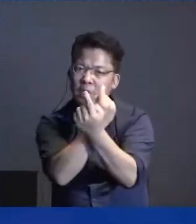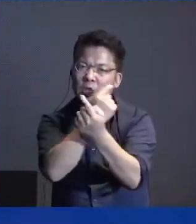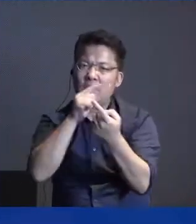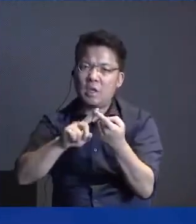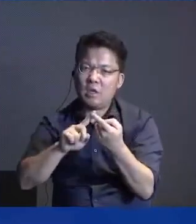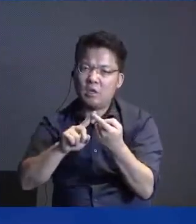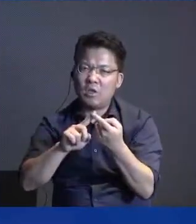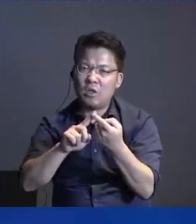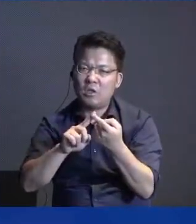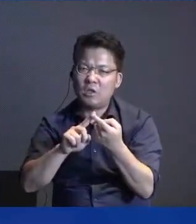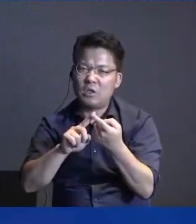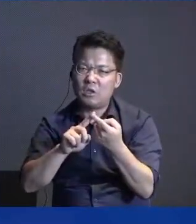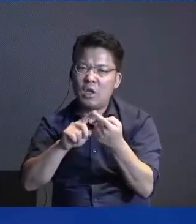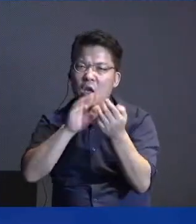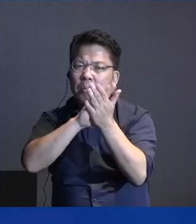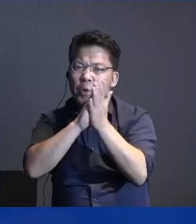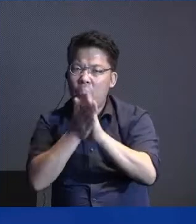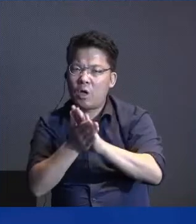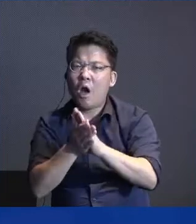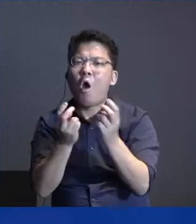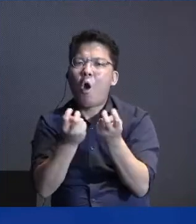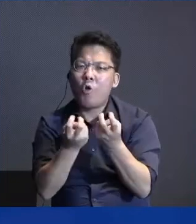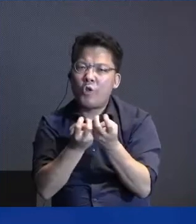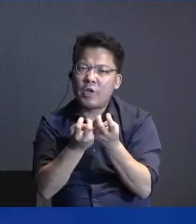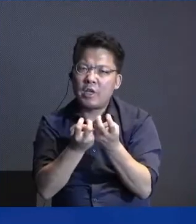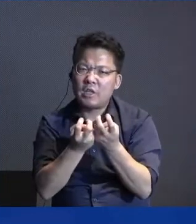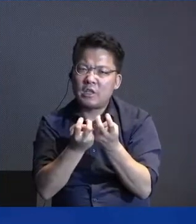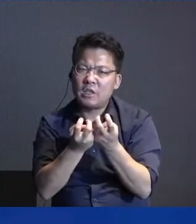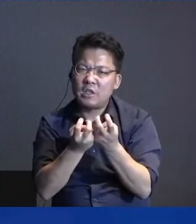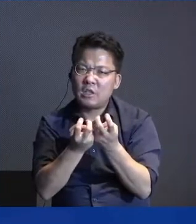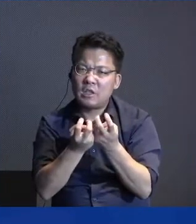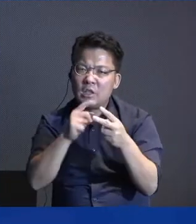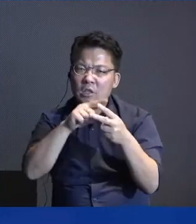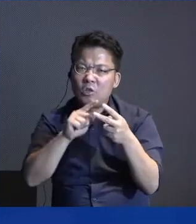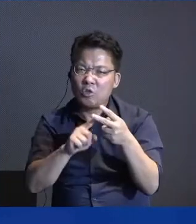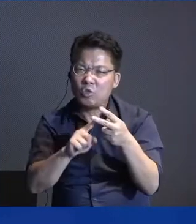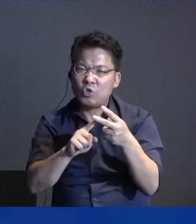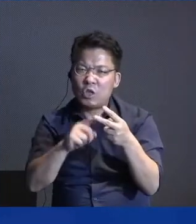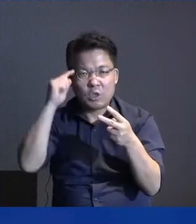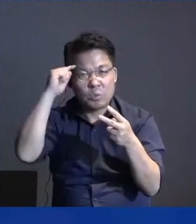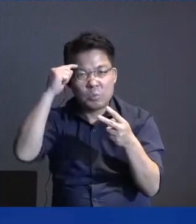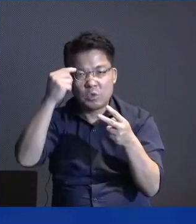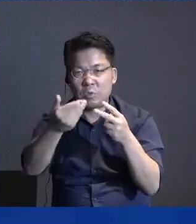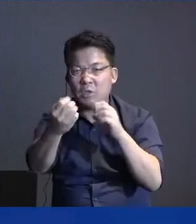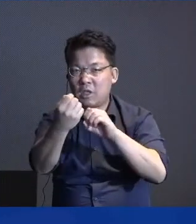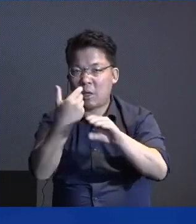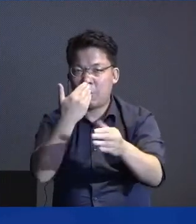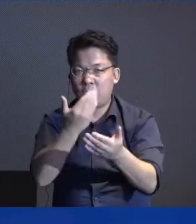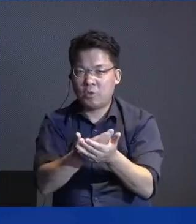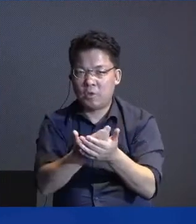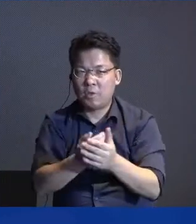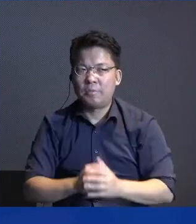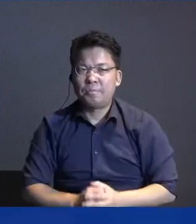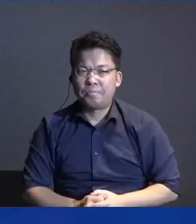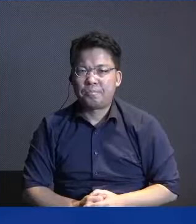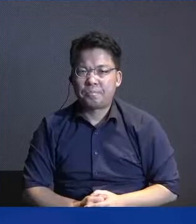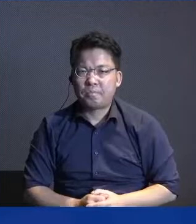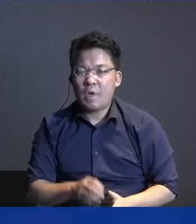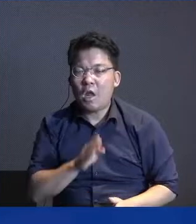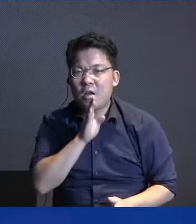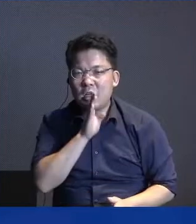Thank you so much, Professor Kim, and thanks for the question. I think it is a very relevant question at this forum.